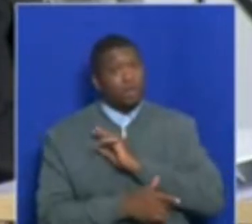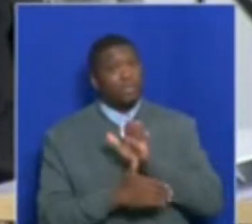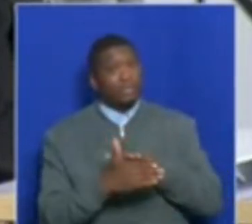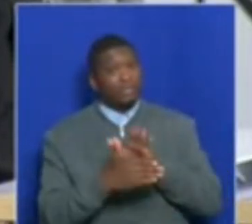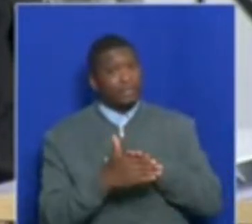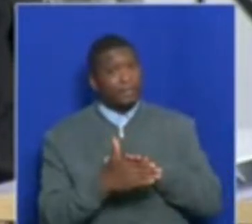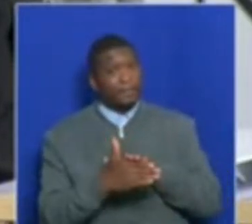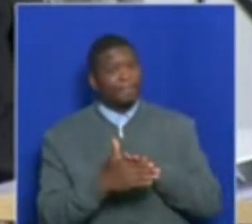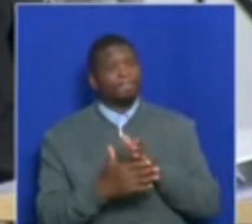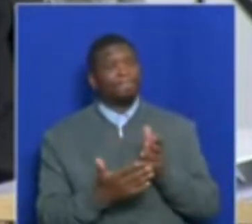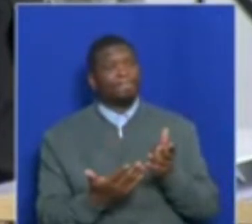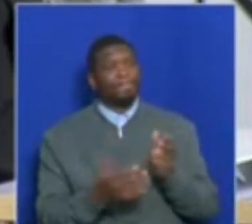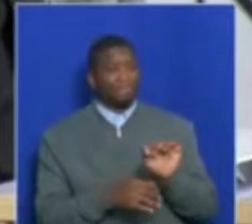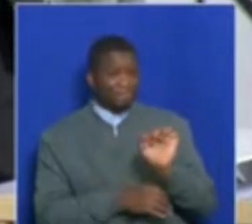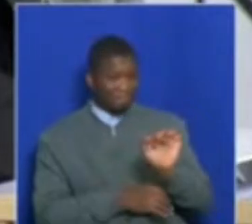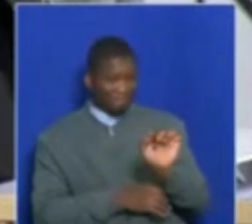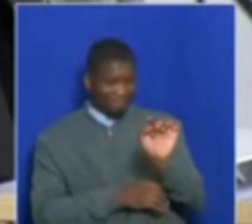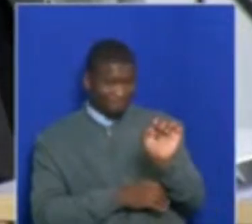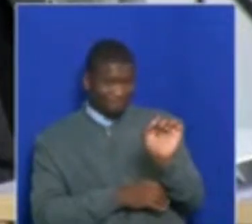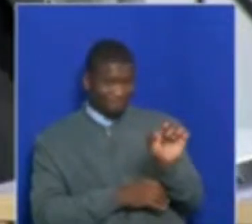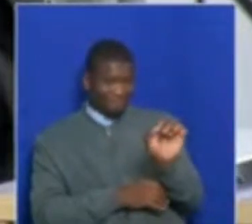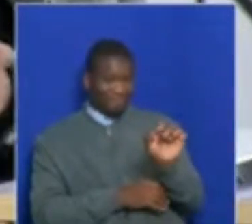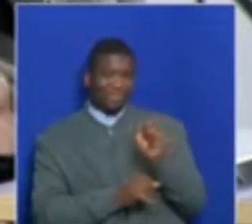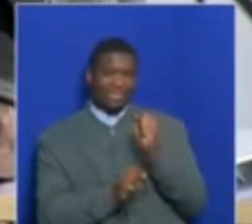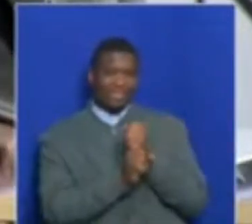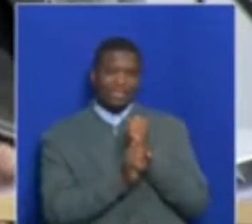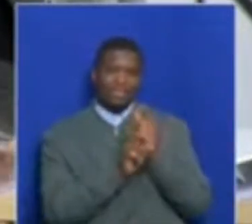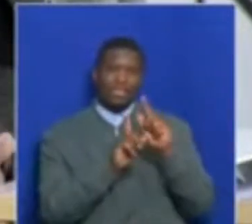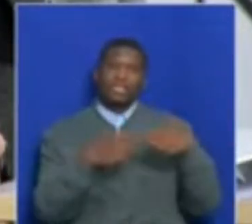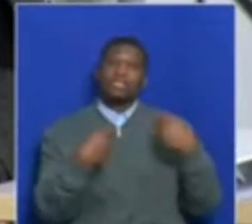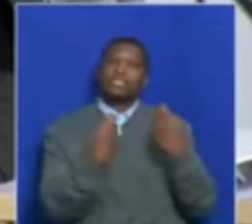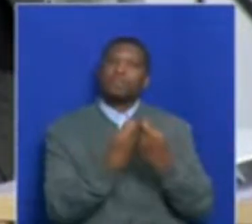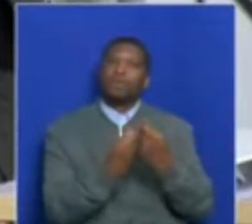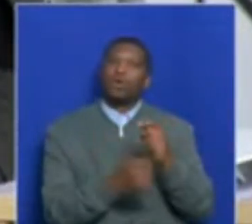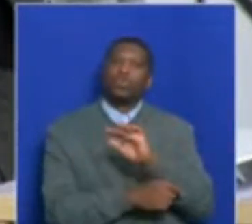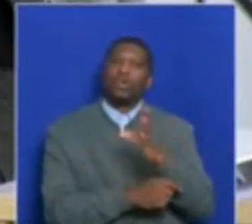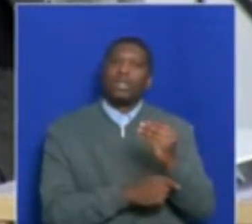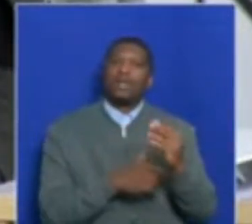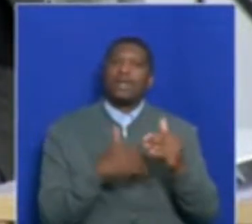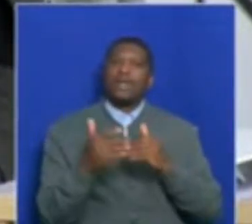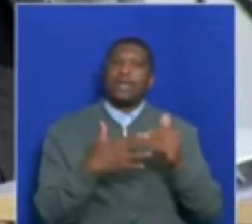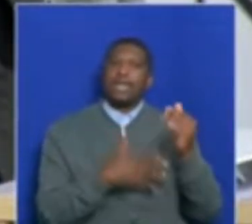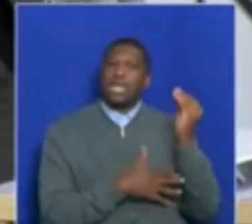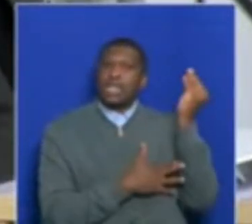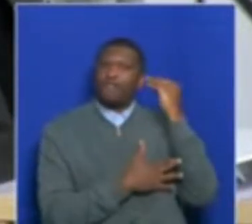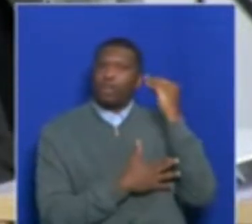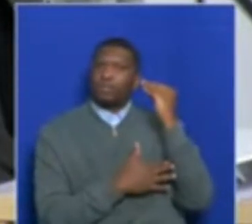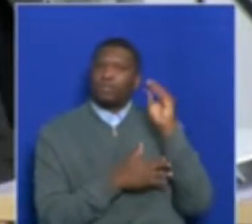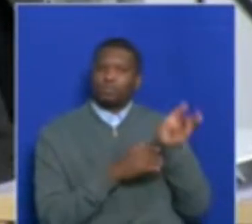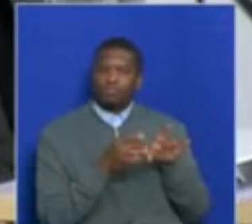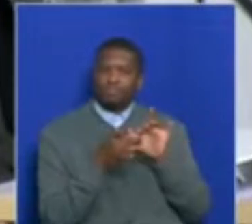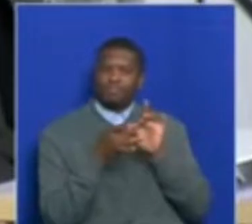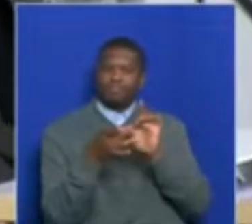task team did not have any information pertaining to cash in transit. There